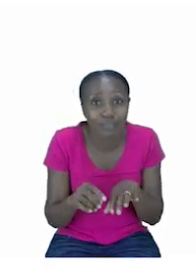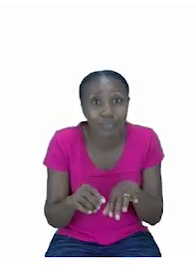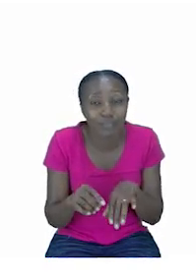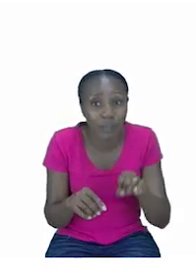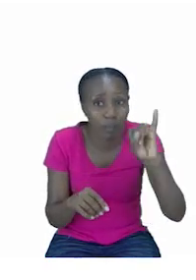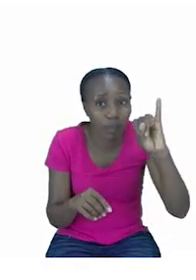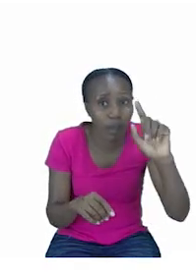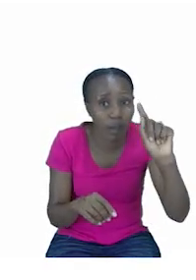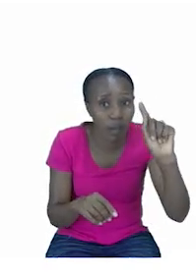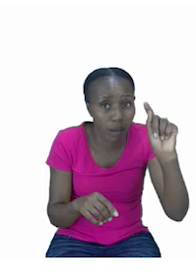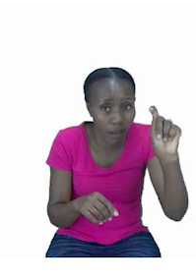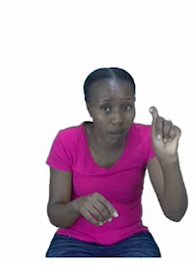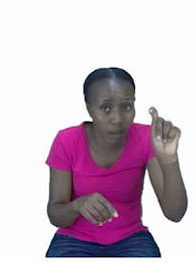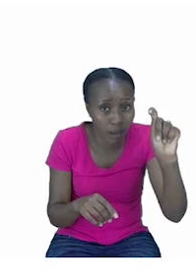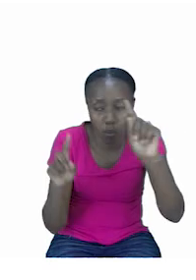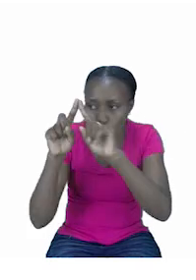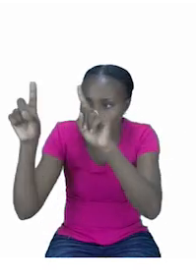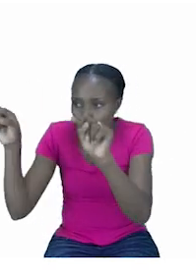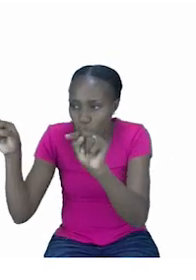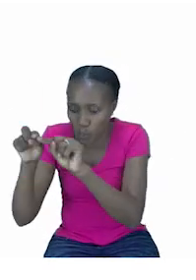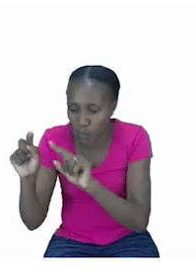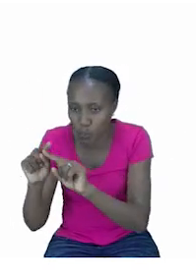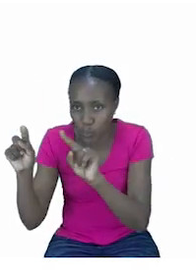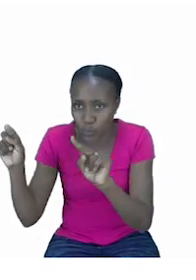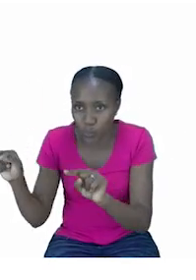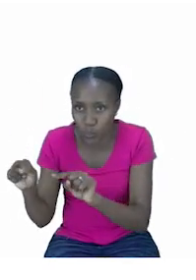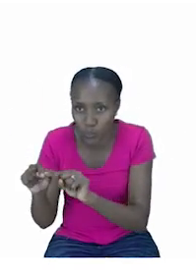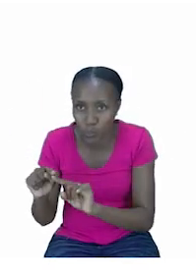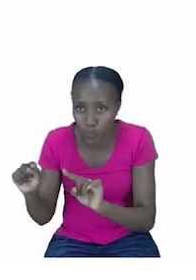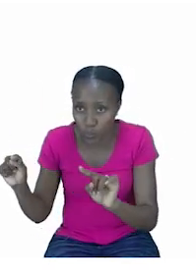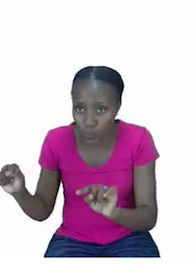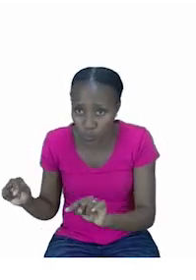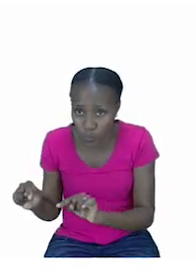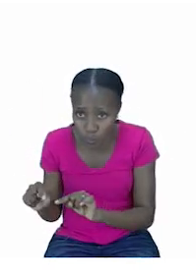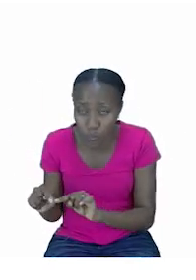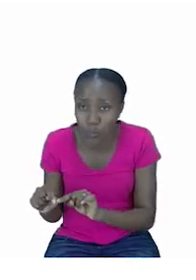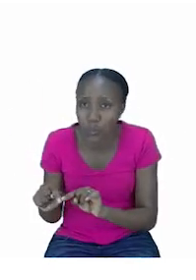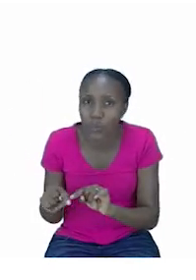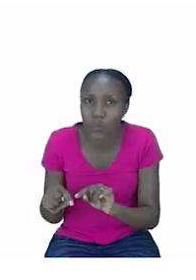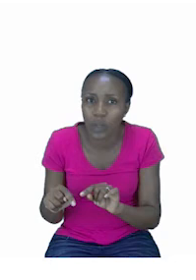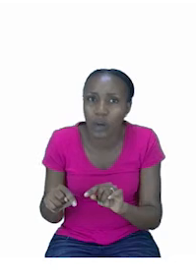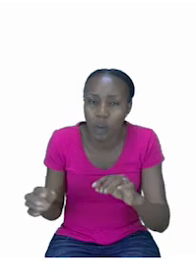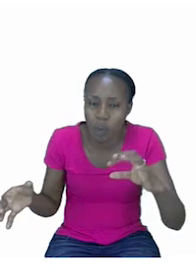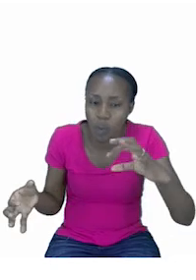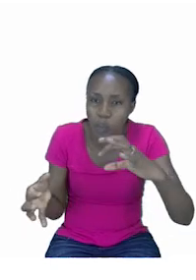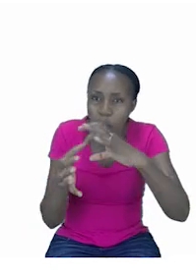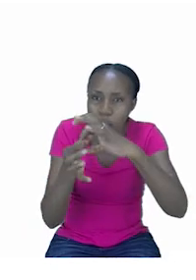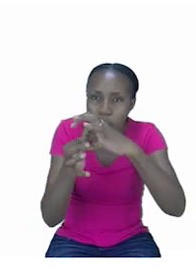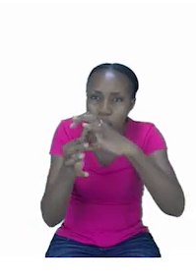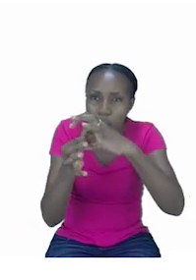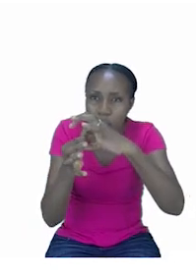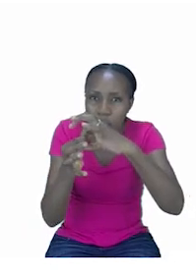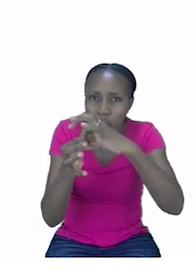to connect what is happening from one word to the picture. So, let us do